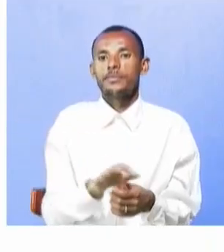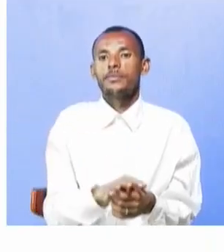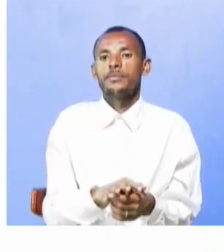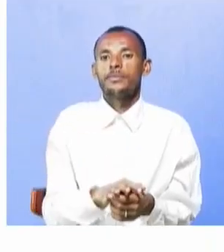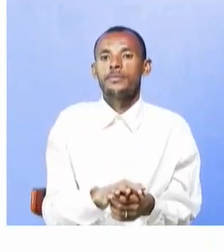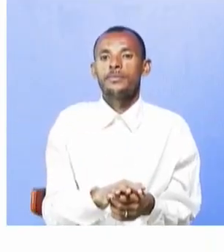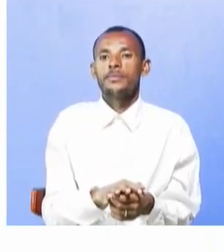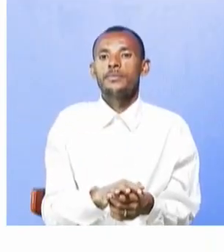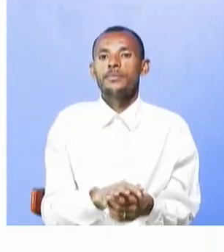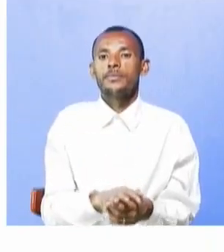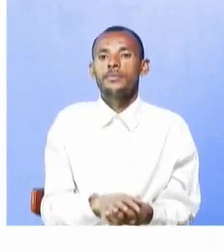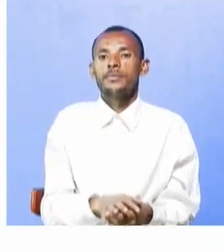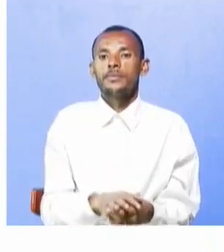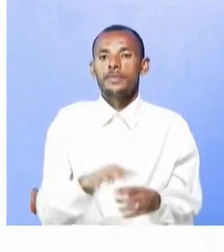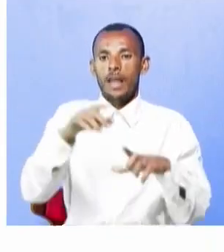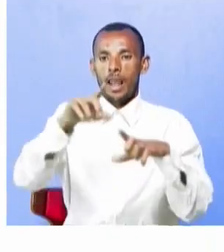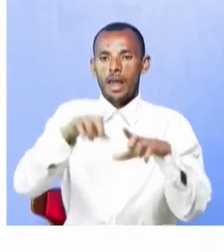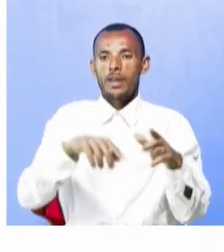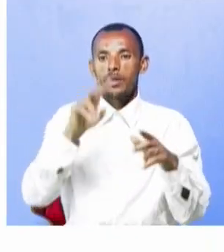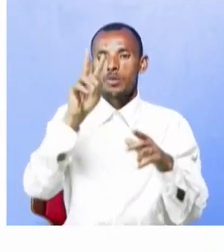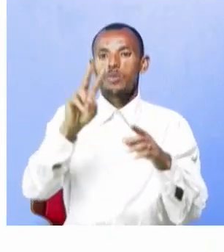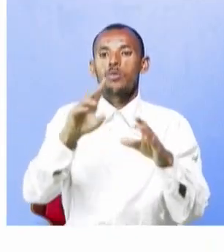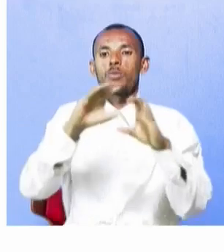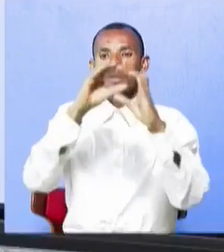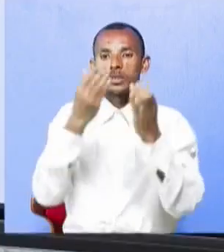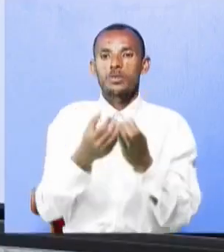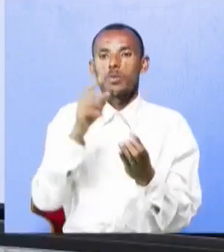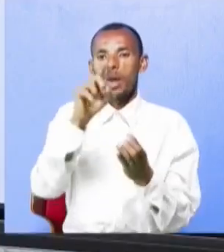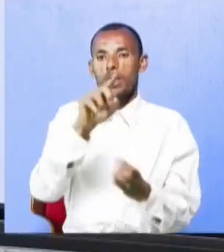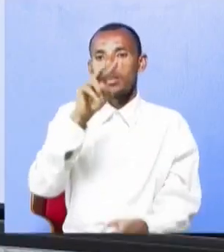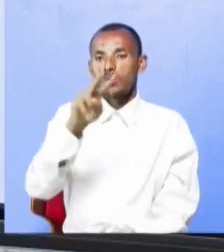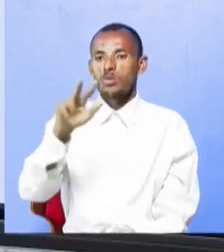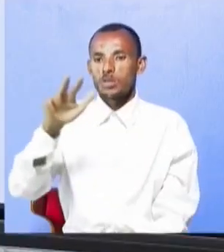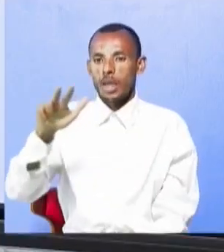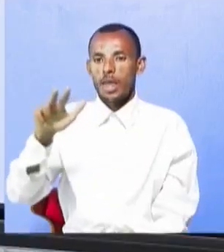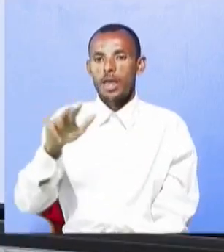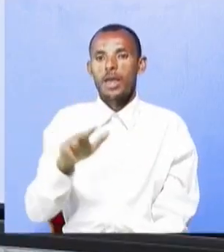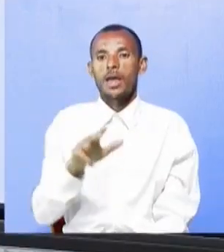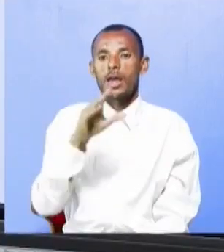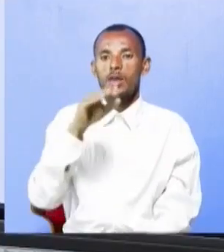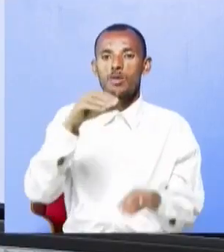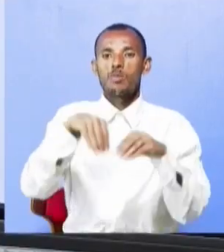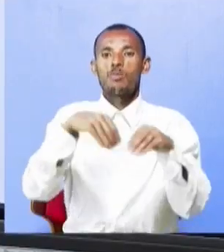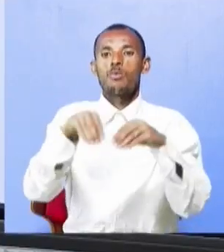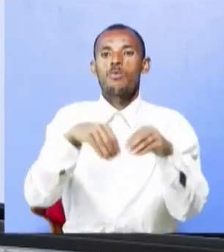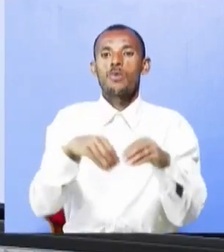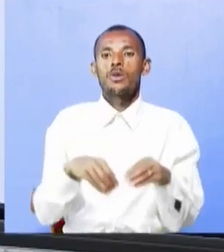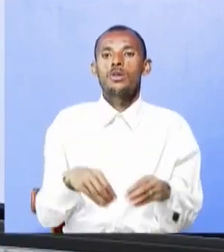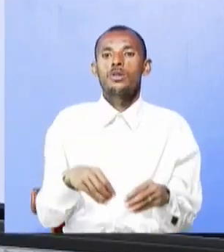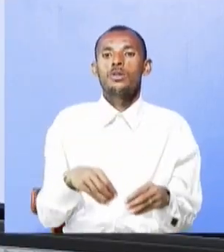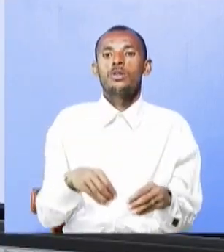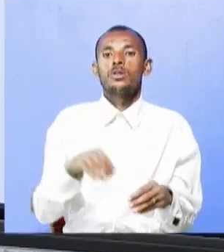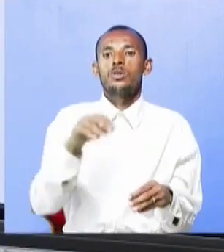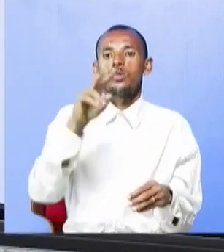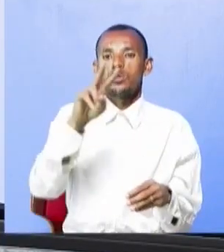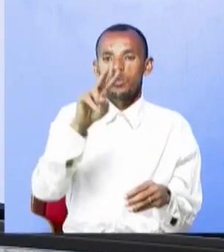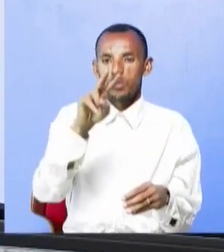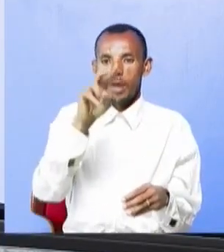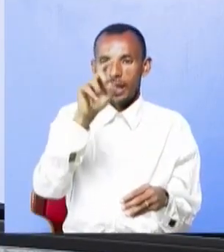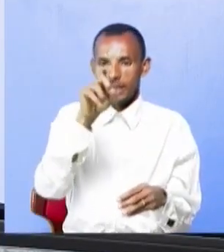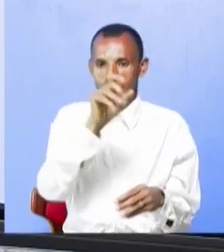cut out the lines into pieces, 1, 2, 3. Then you have to move 2 units on the